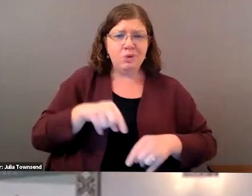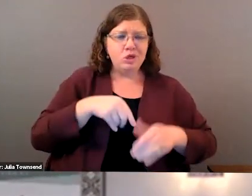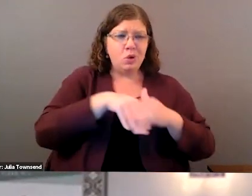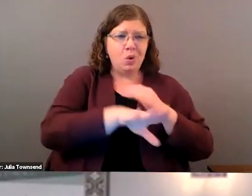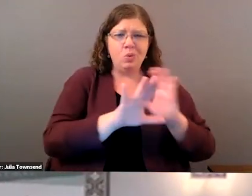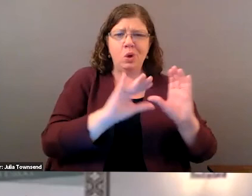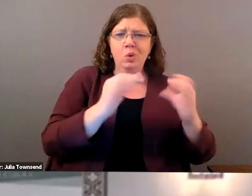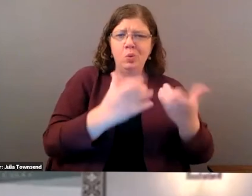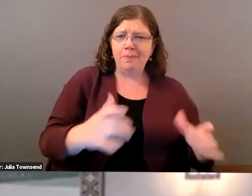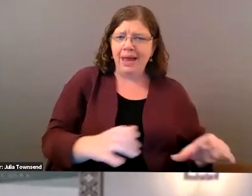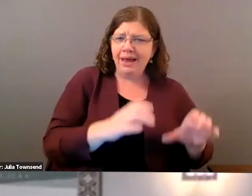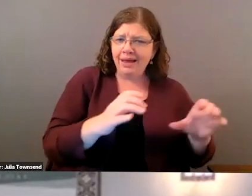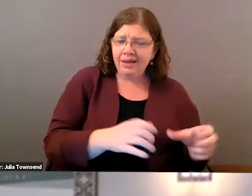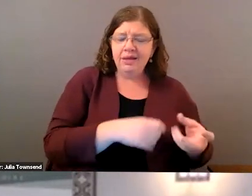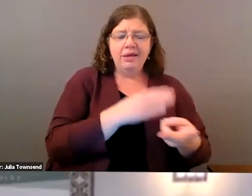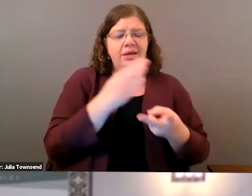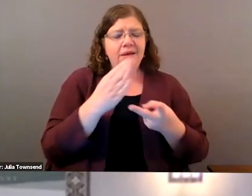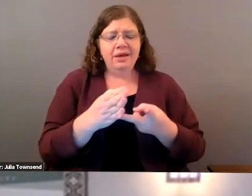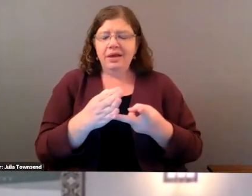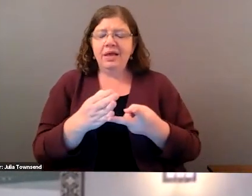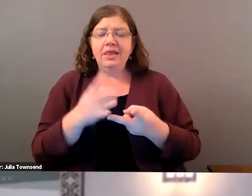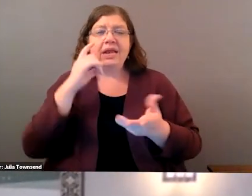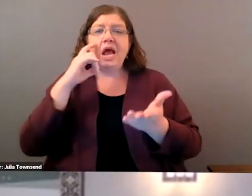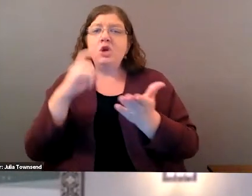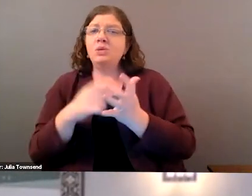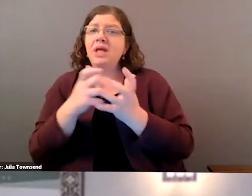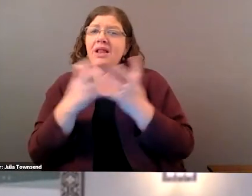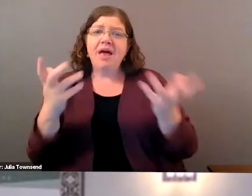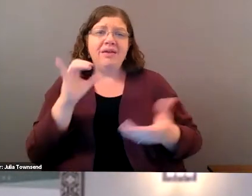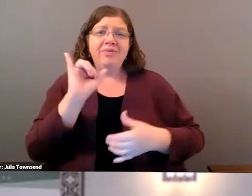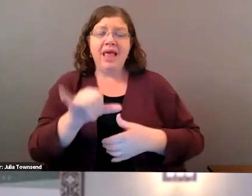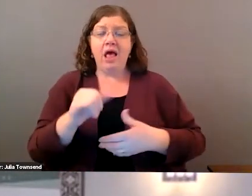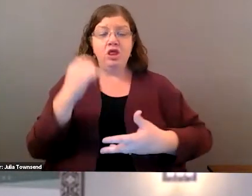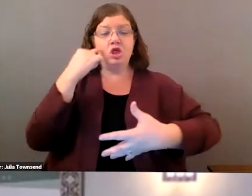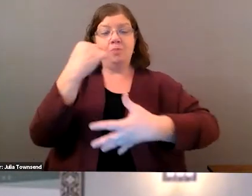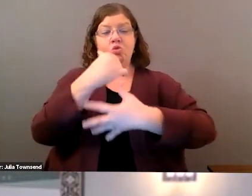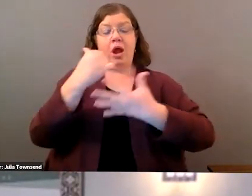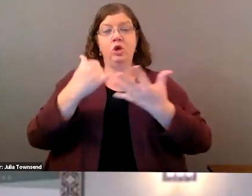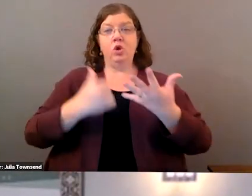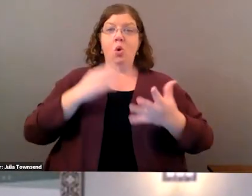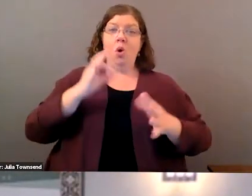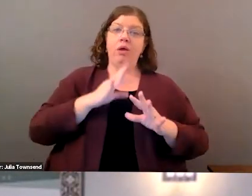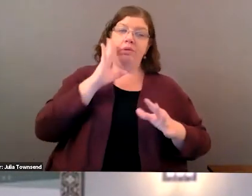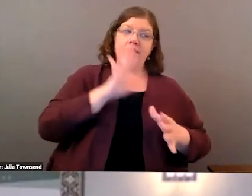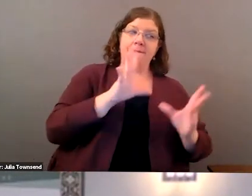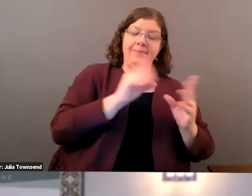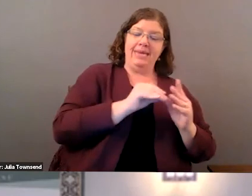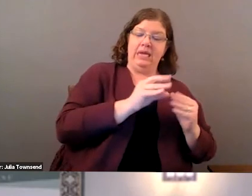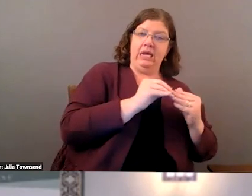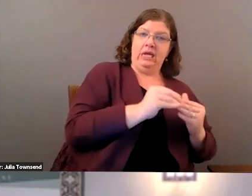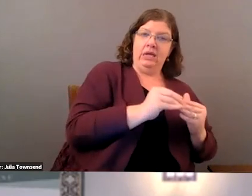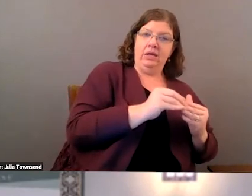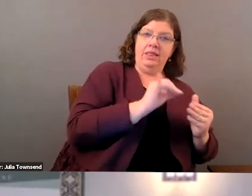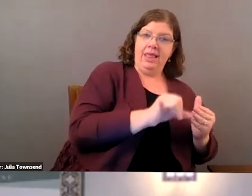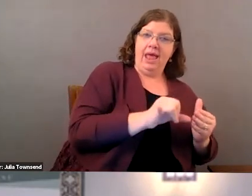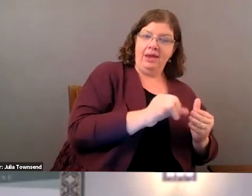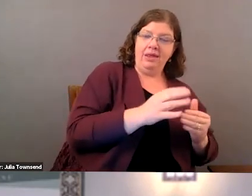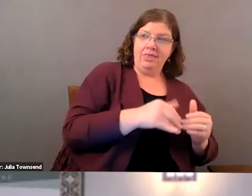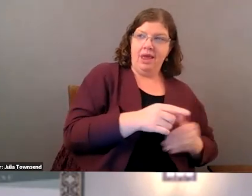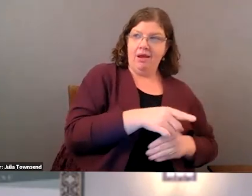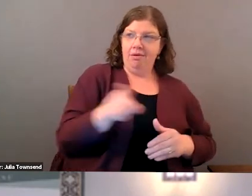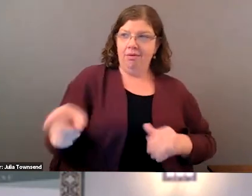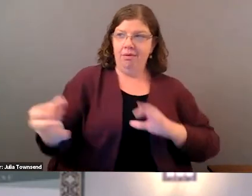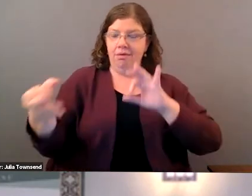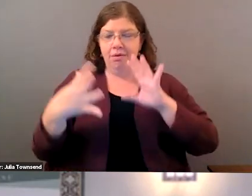thing. I noticed a lot of that the priority was on the form of the meeting. And my big concern too is